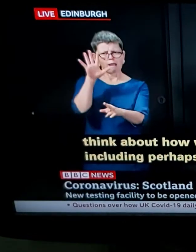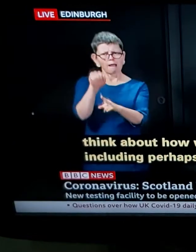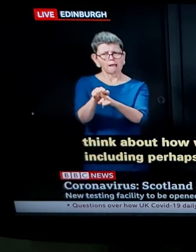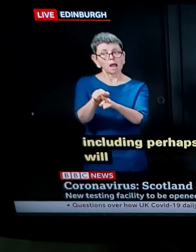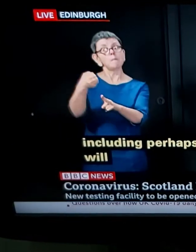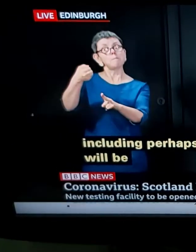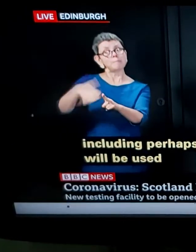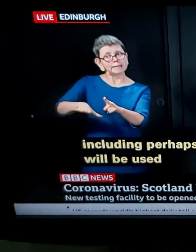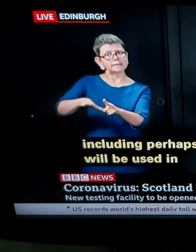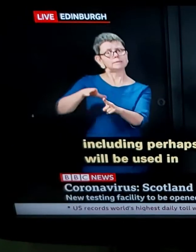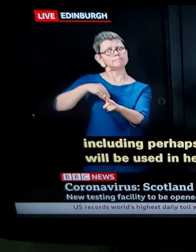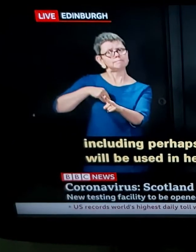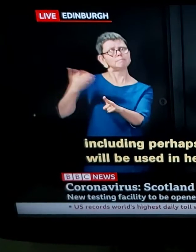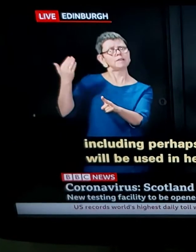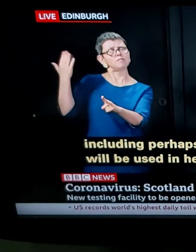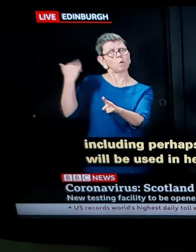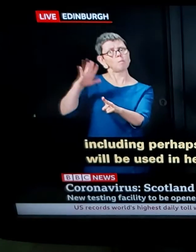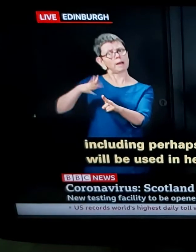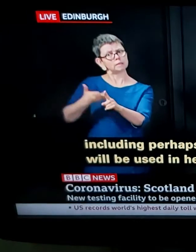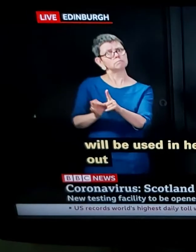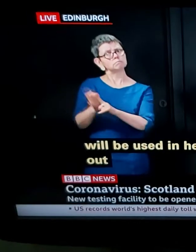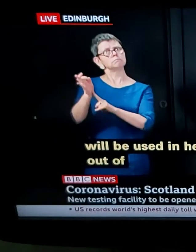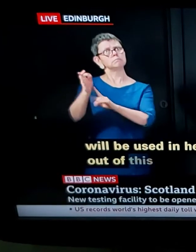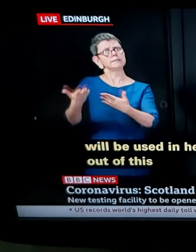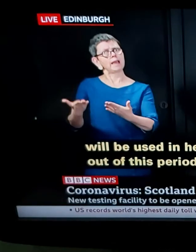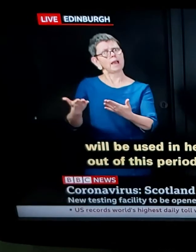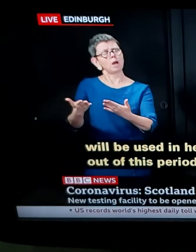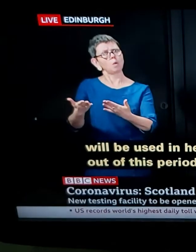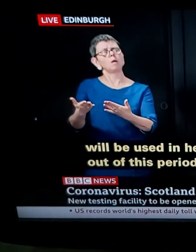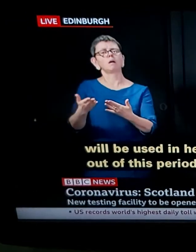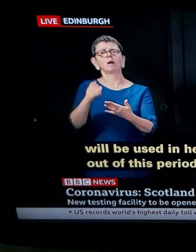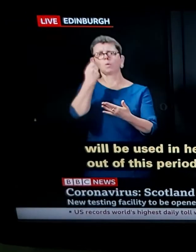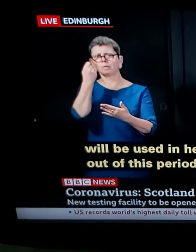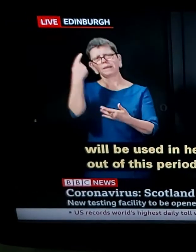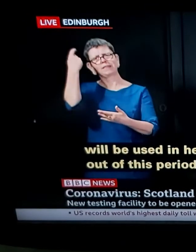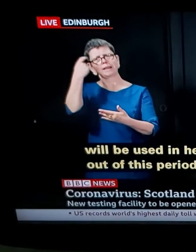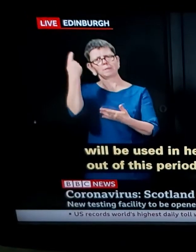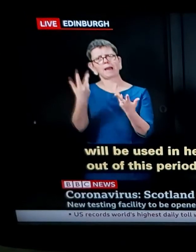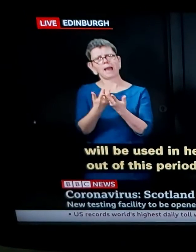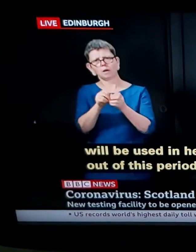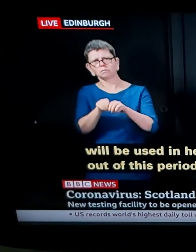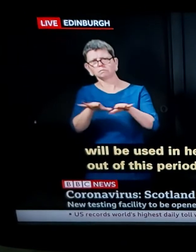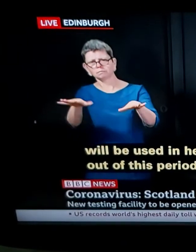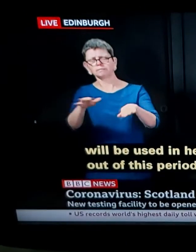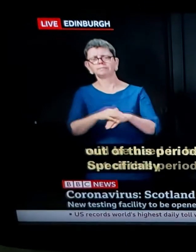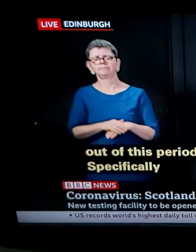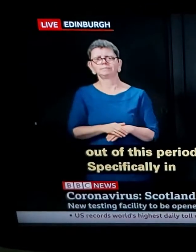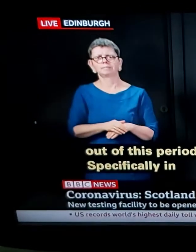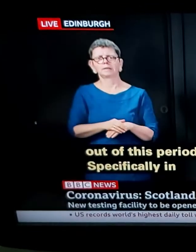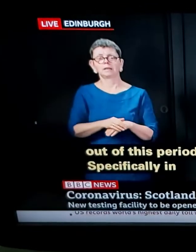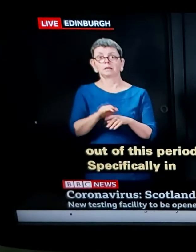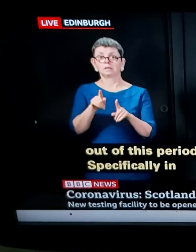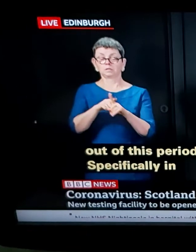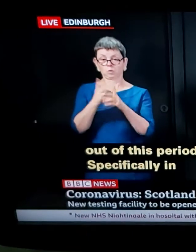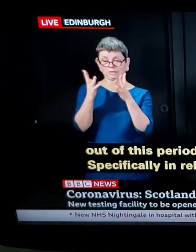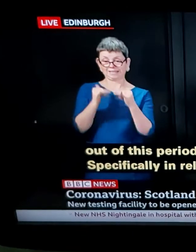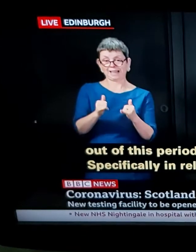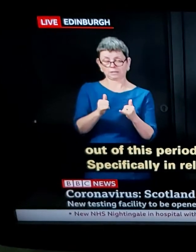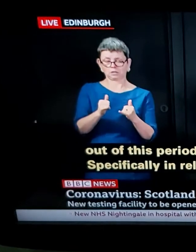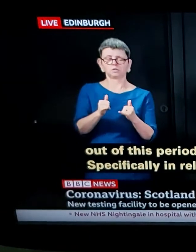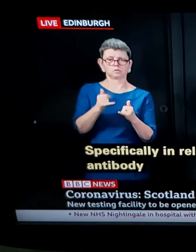move out of this period of lockdown. Specifically in relation to an antibody test, as I said yesterday, as others